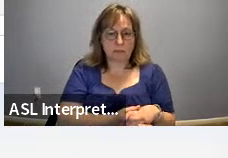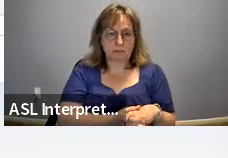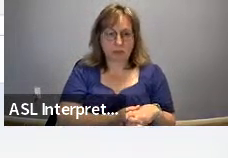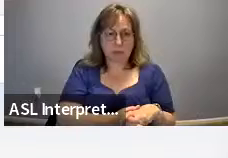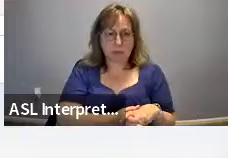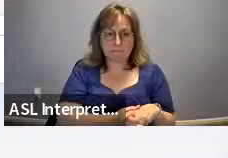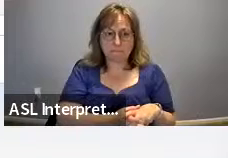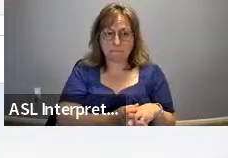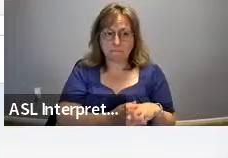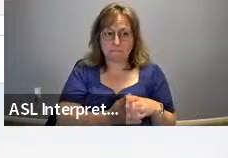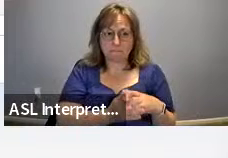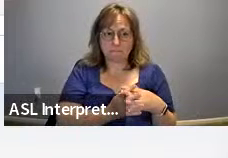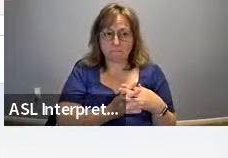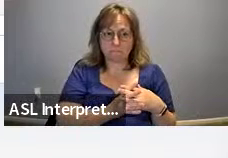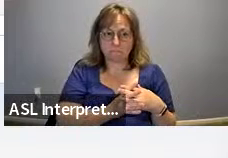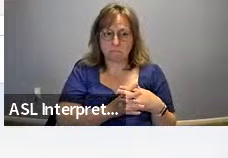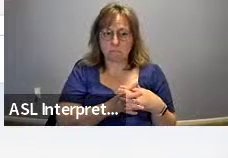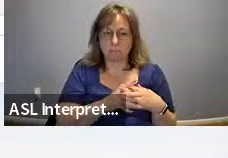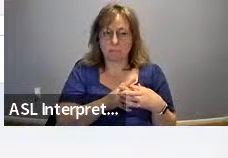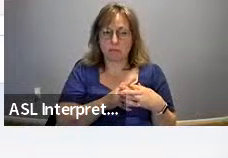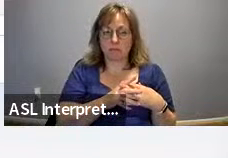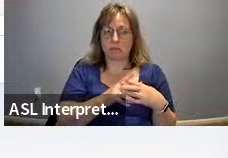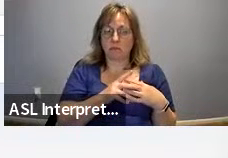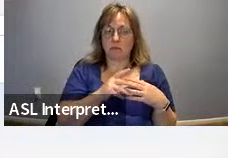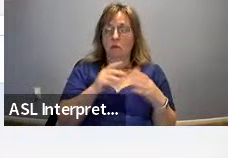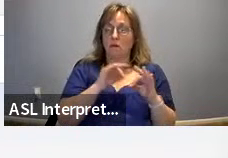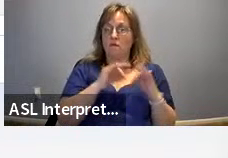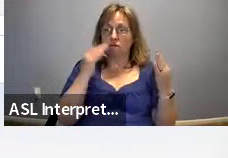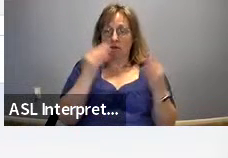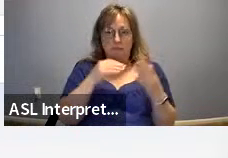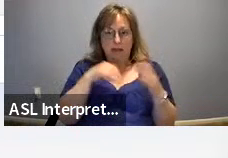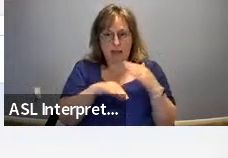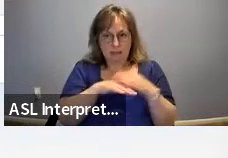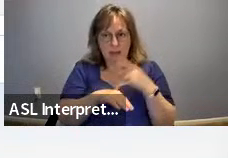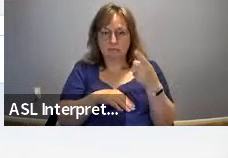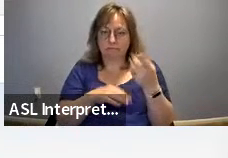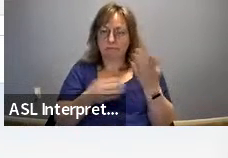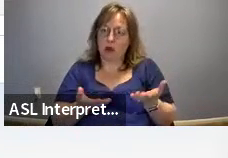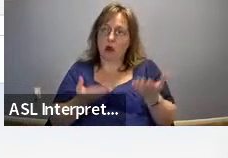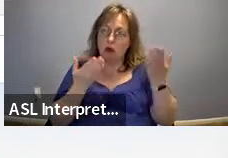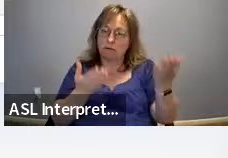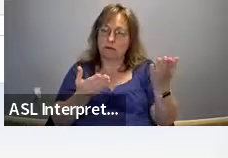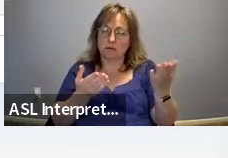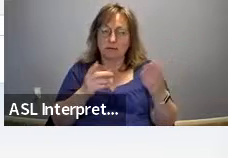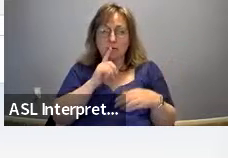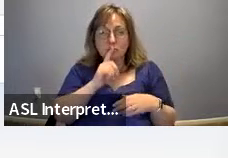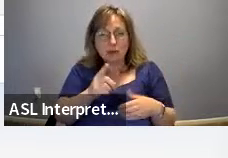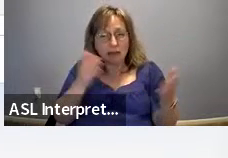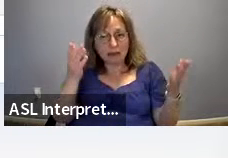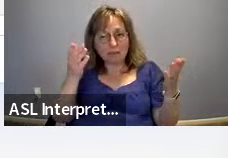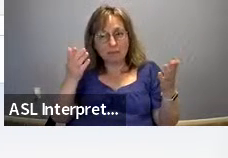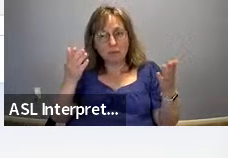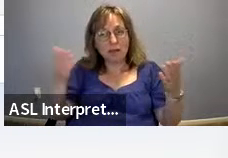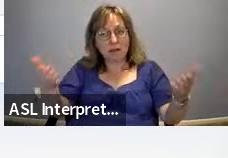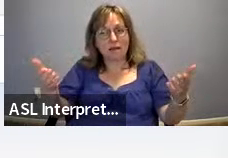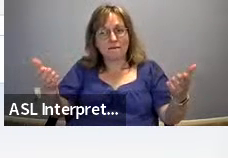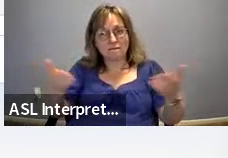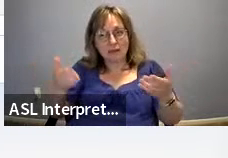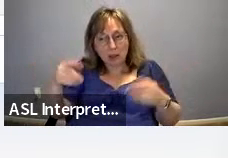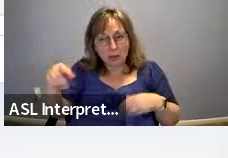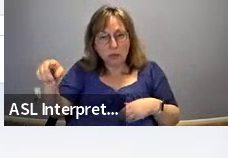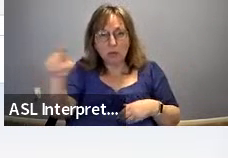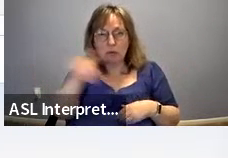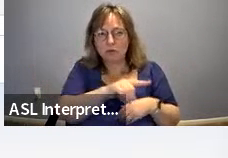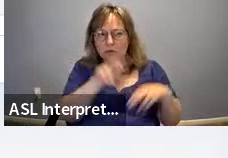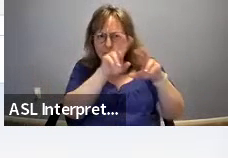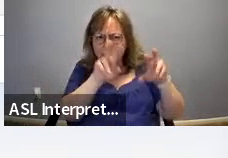So this is what Family Access has to offer. Again, we invite you to explore Family Access. And